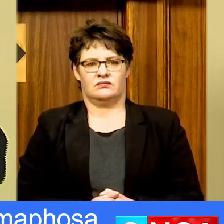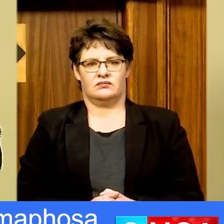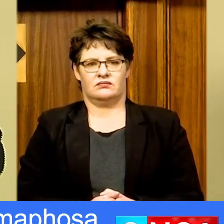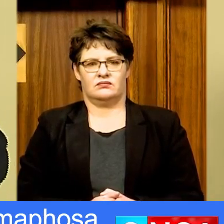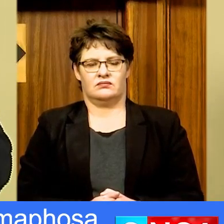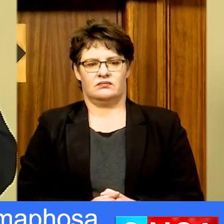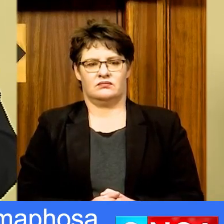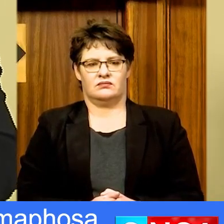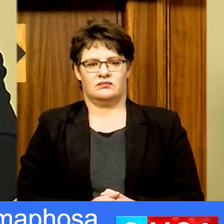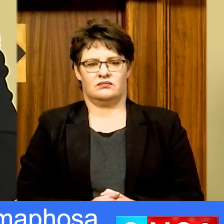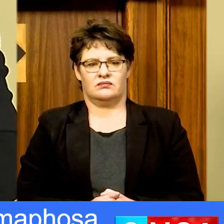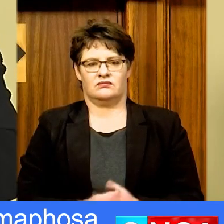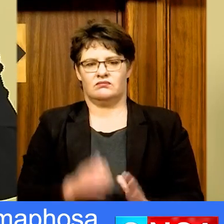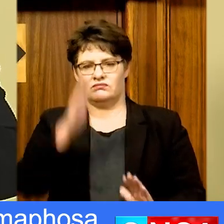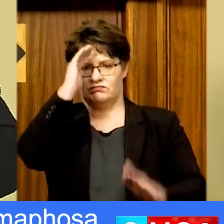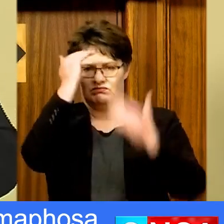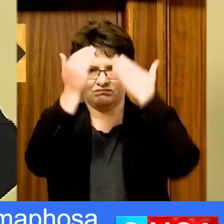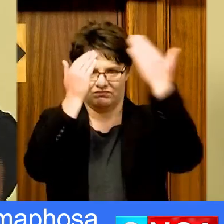Dimadekwana,